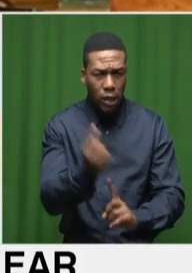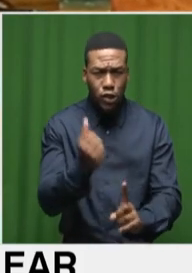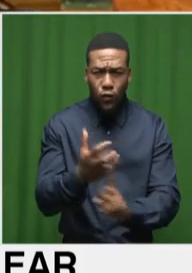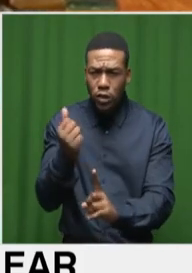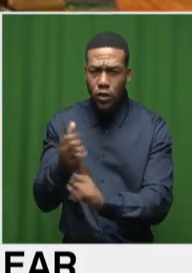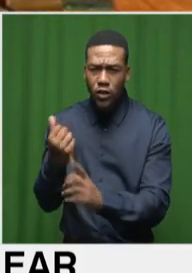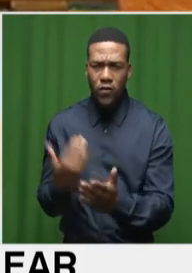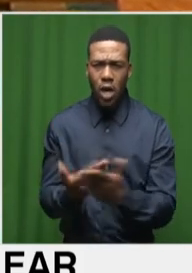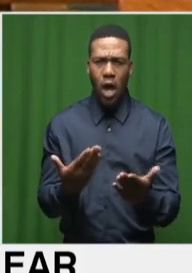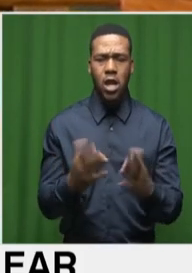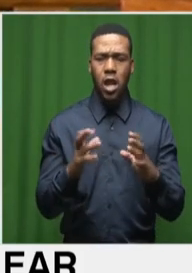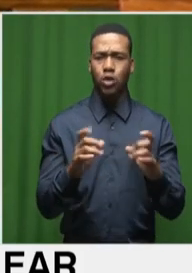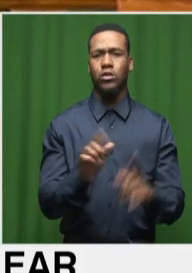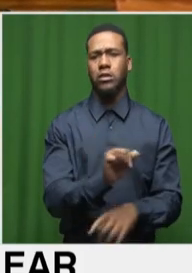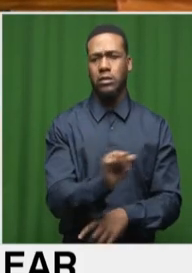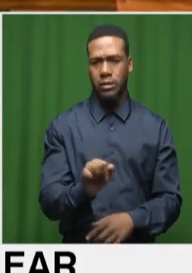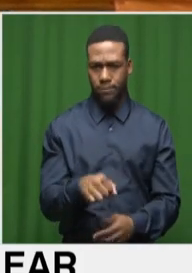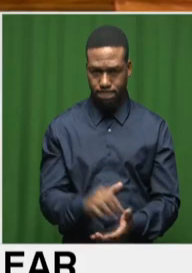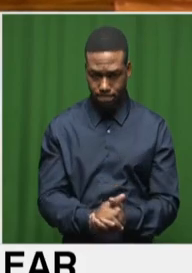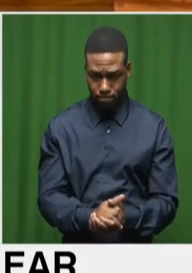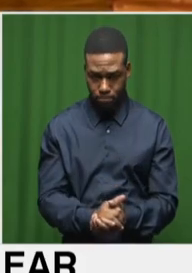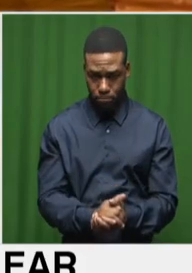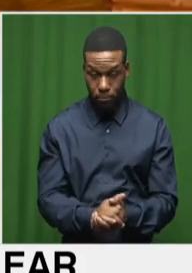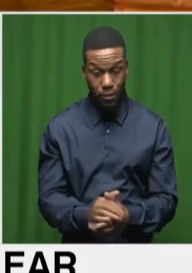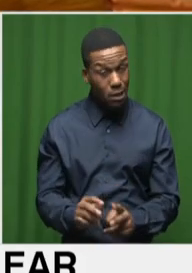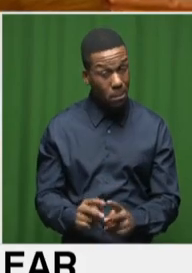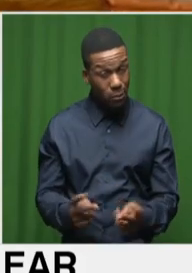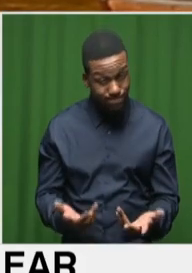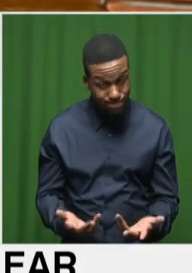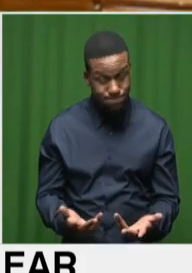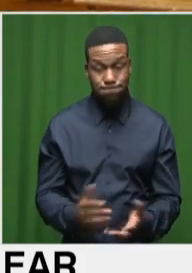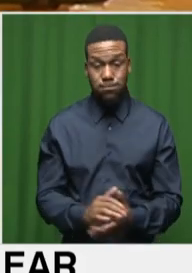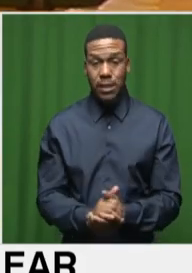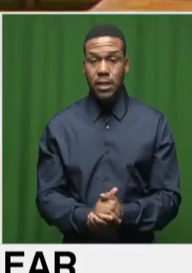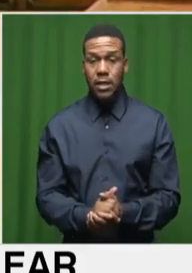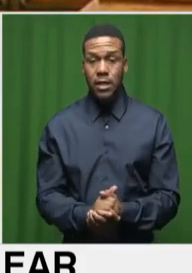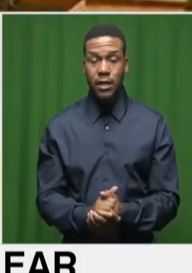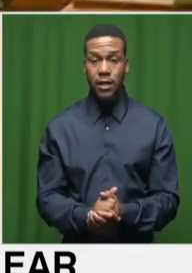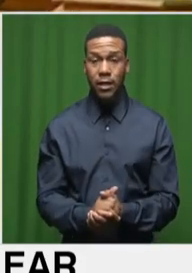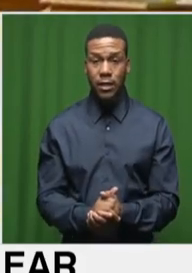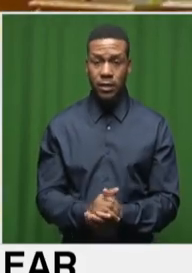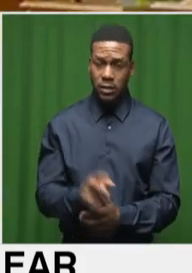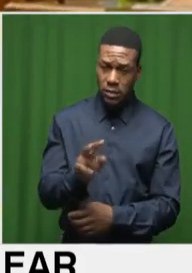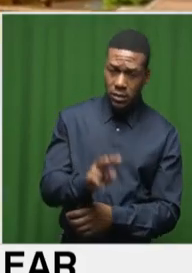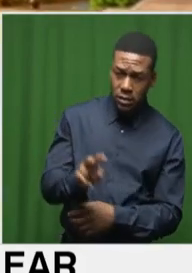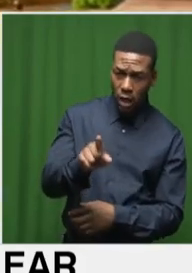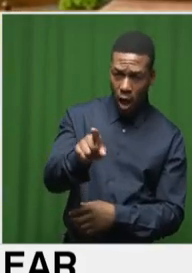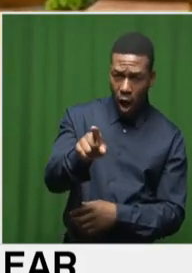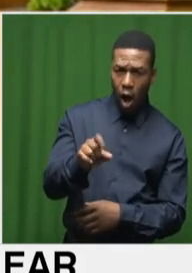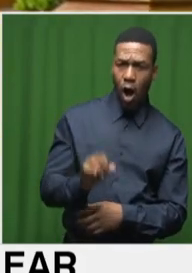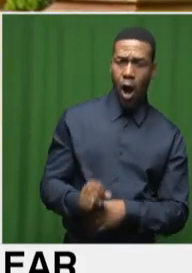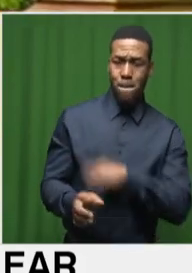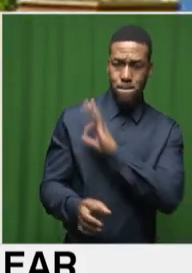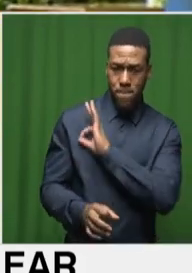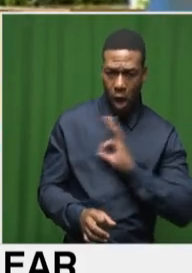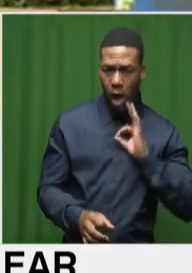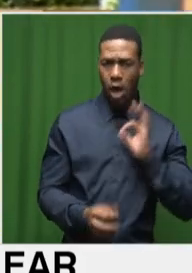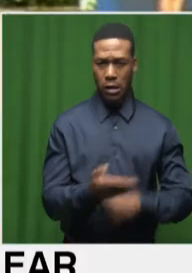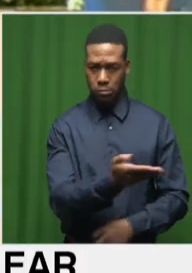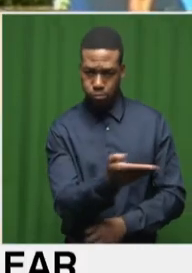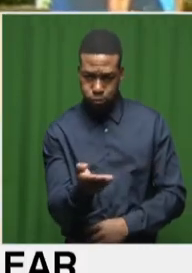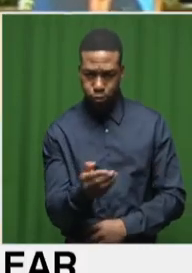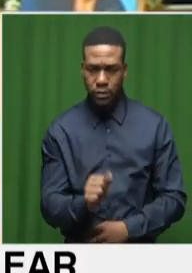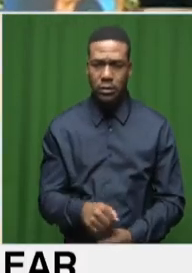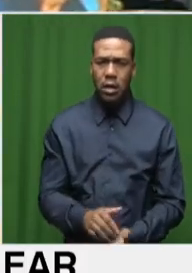of their educational pursuits level. But I see that we also have the local mayor. He's just taken up the podium as well. Quite a